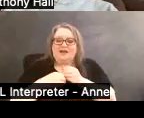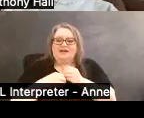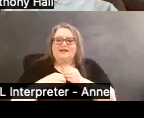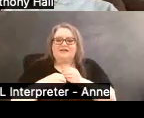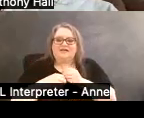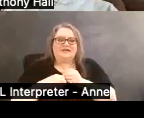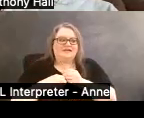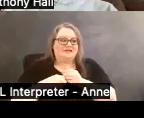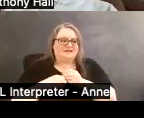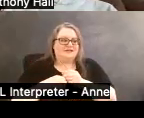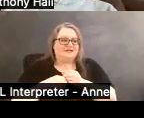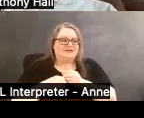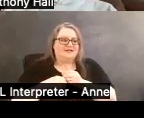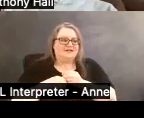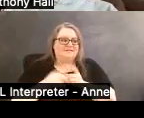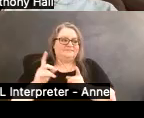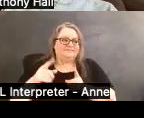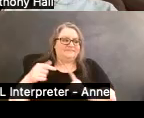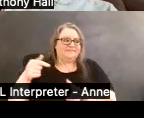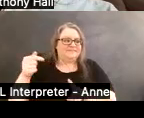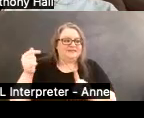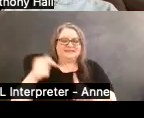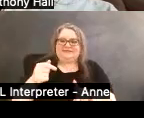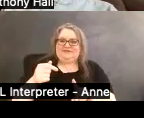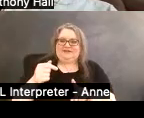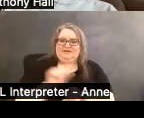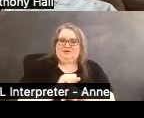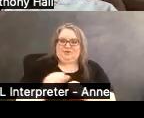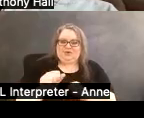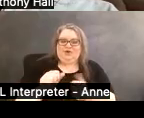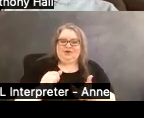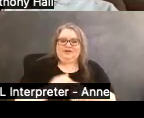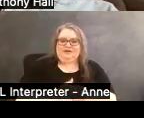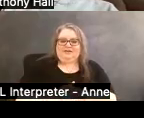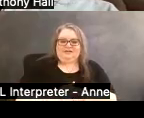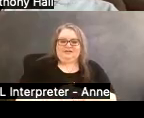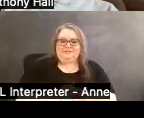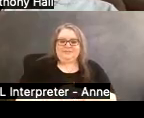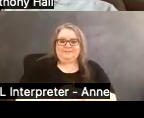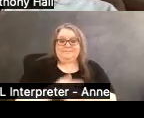very specific group that we work with, since we work with